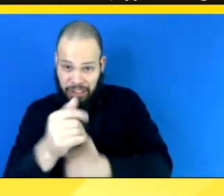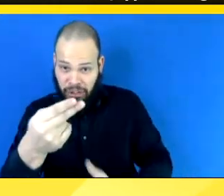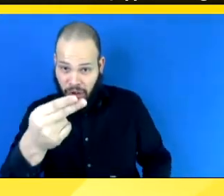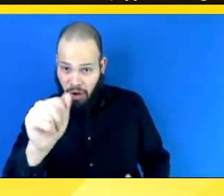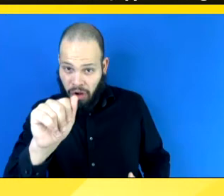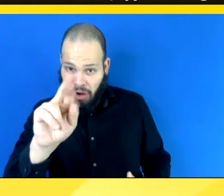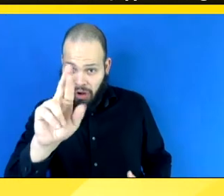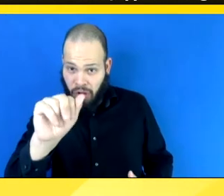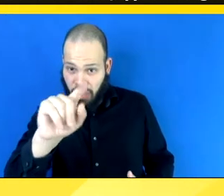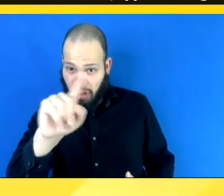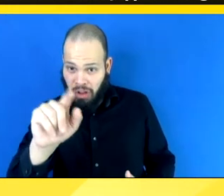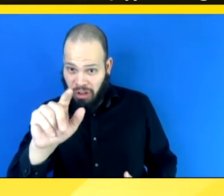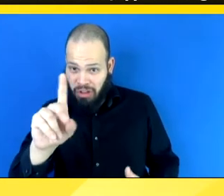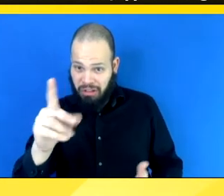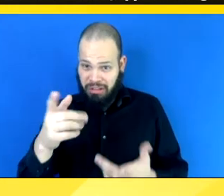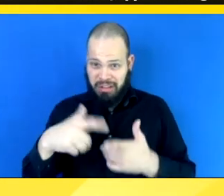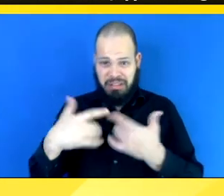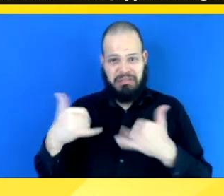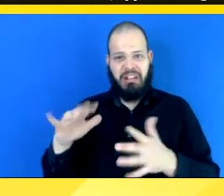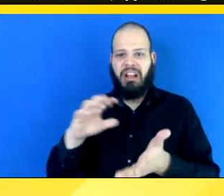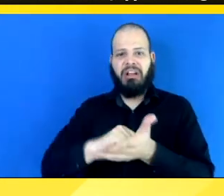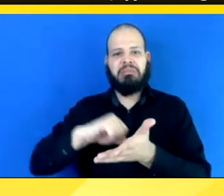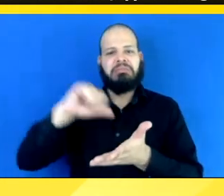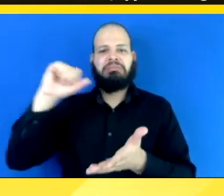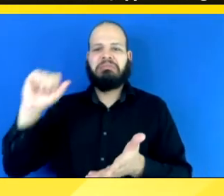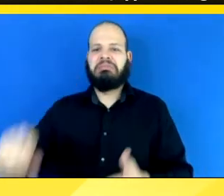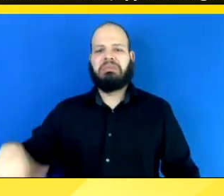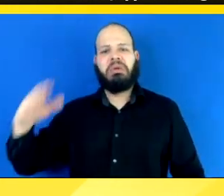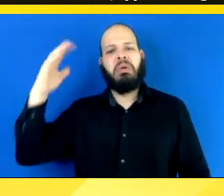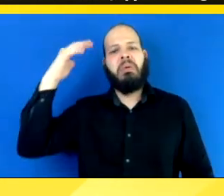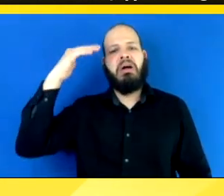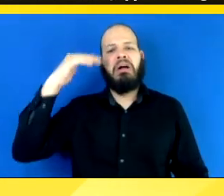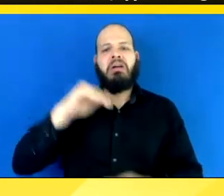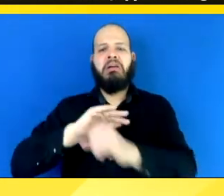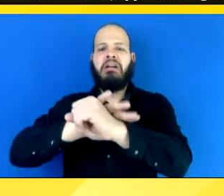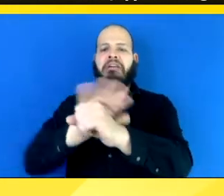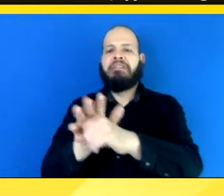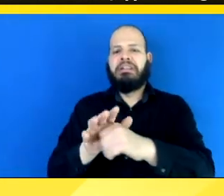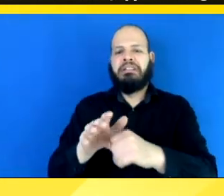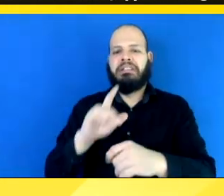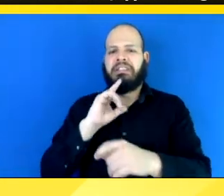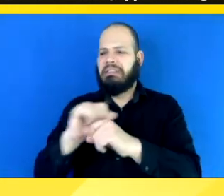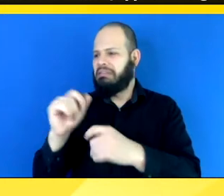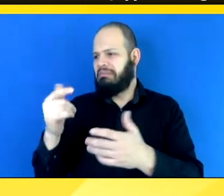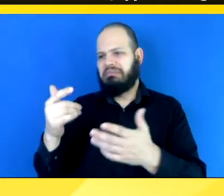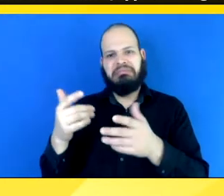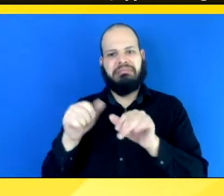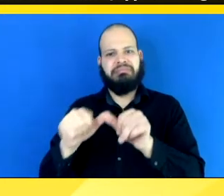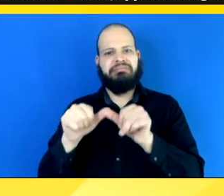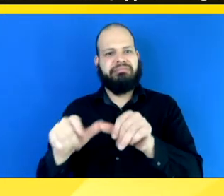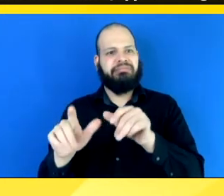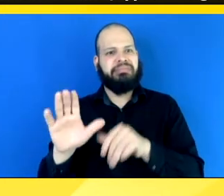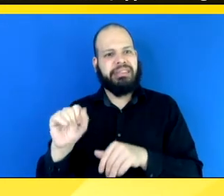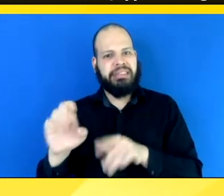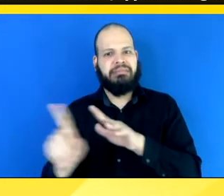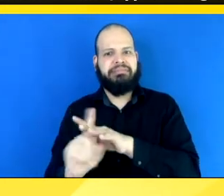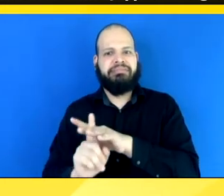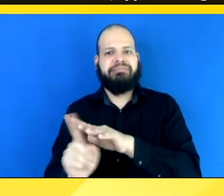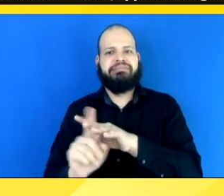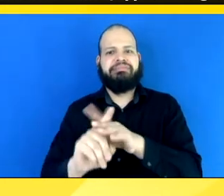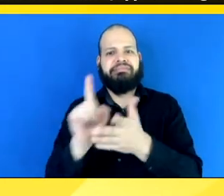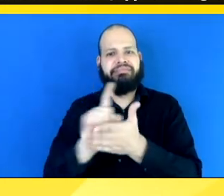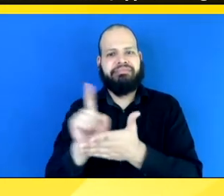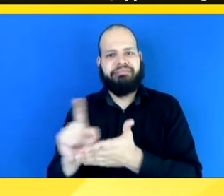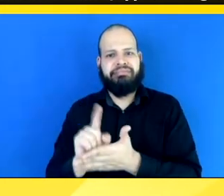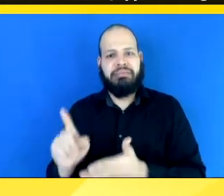week. Every week. I caught COVID in Amazon. My mind. They paid me for 2 weeks. I was out